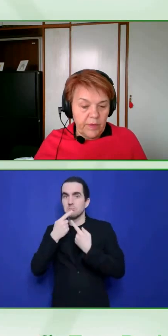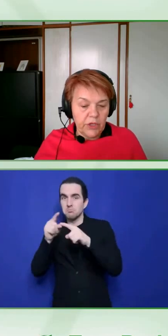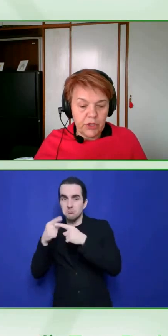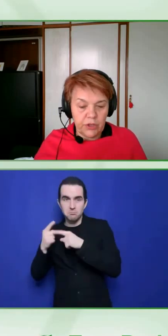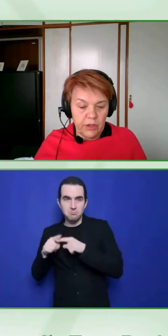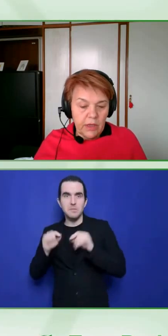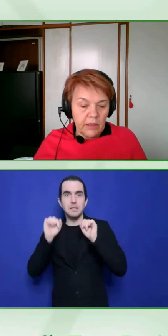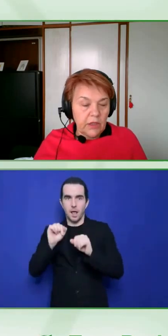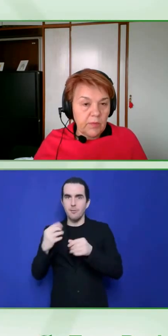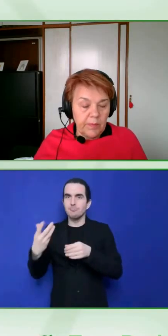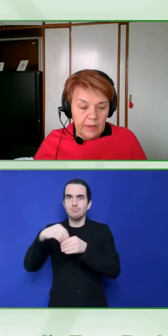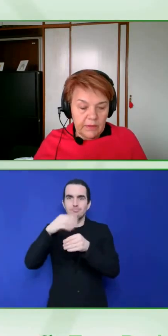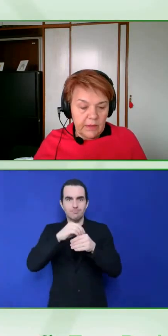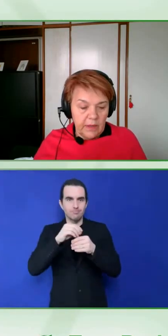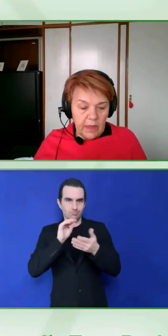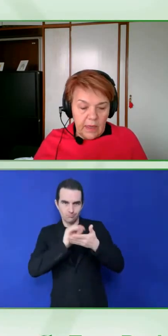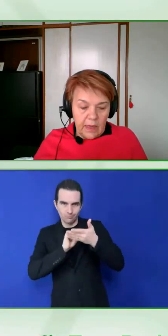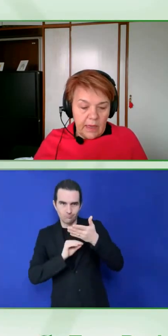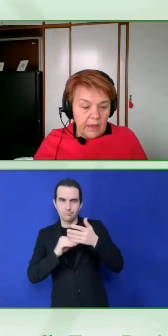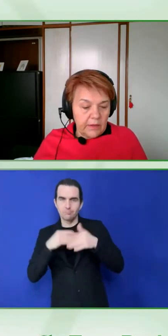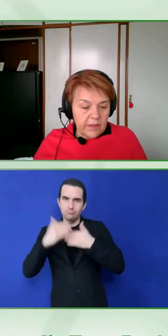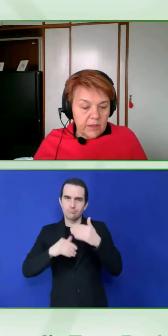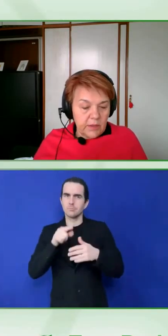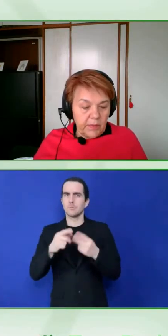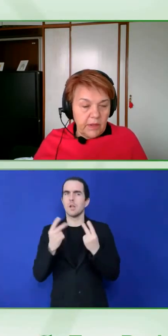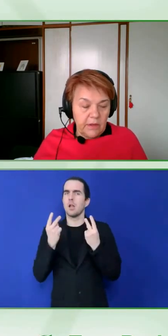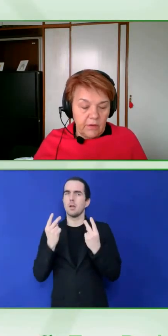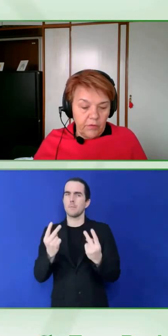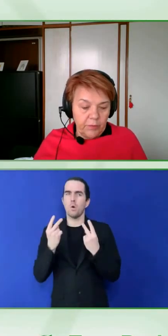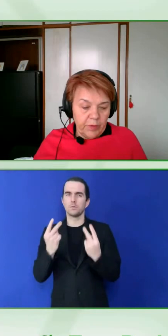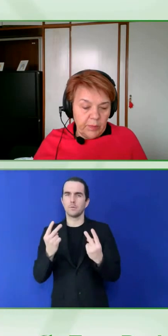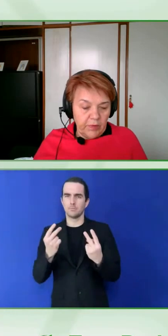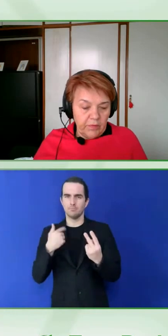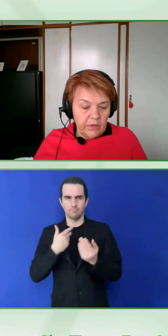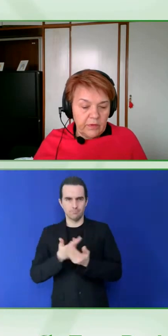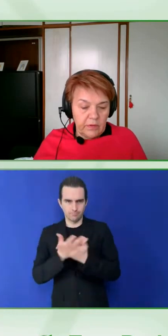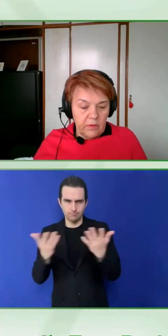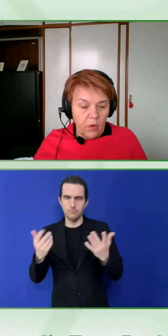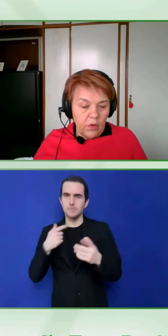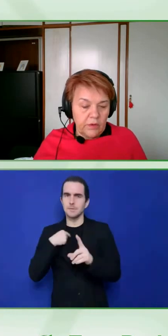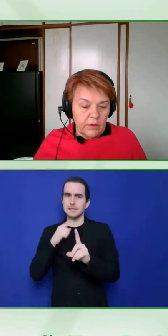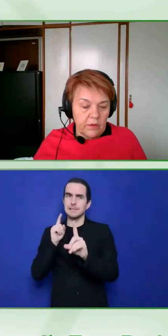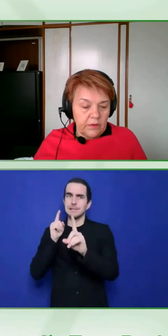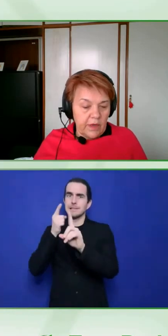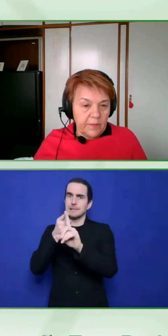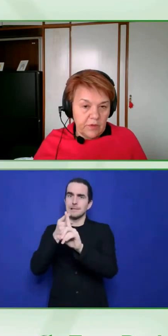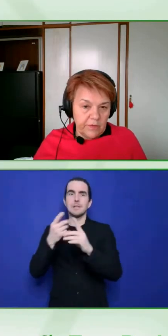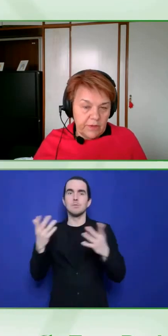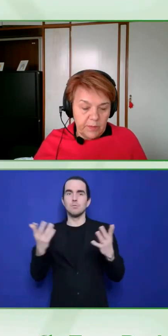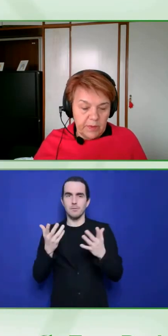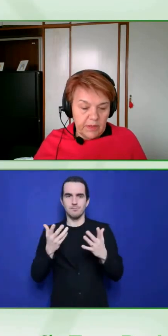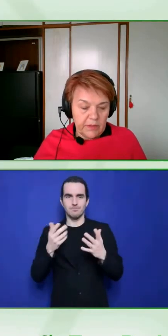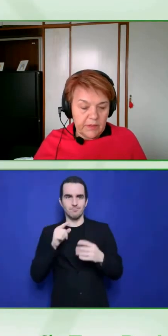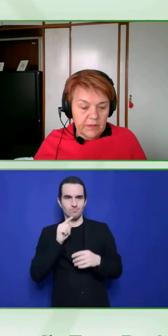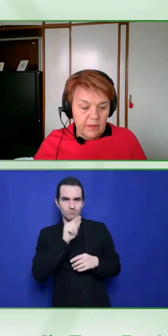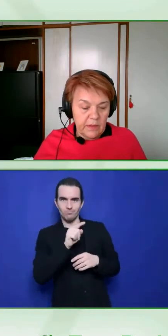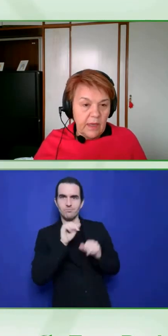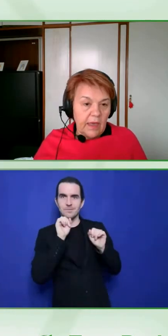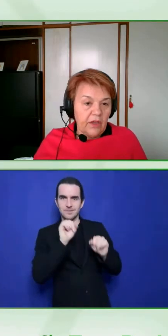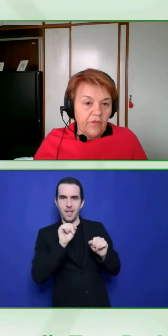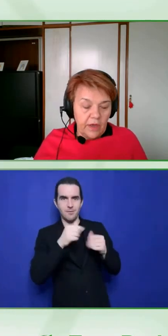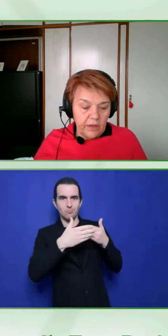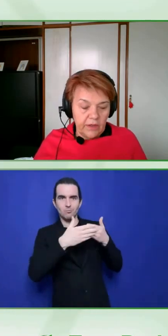provides information in the mobility and accessibility of people with all types of